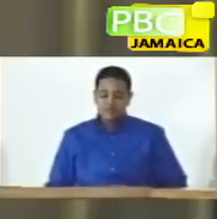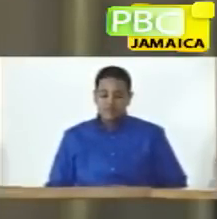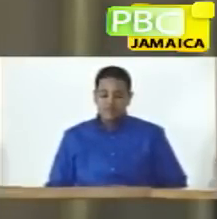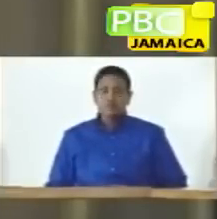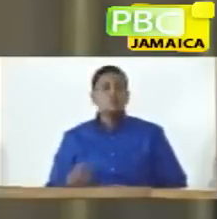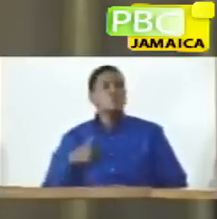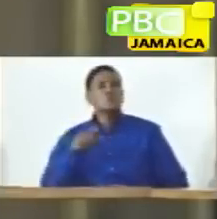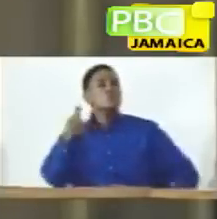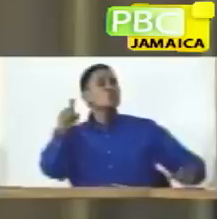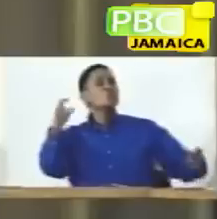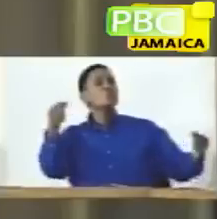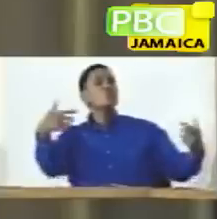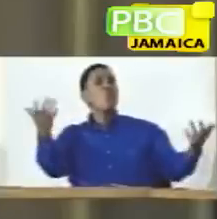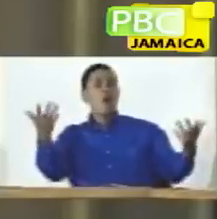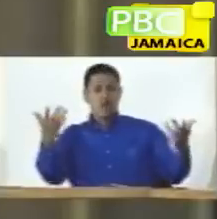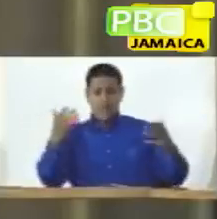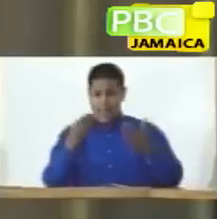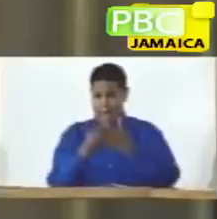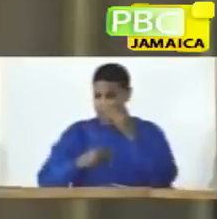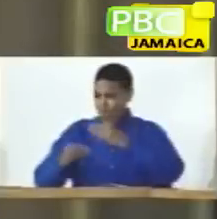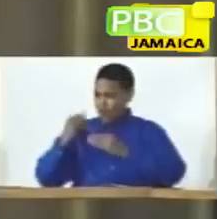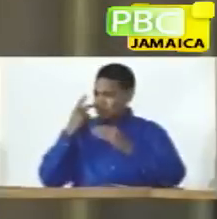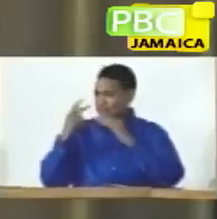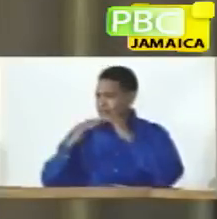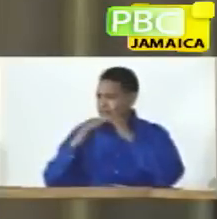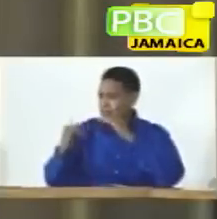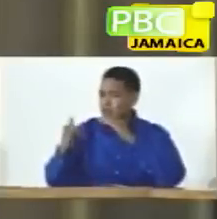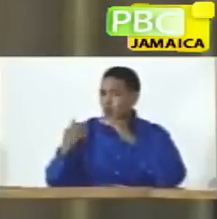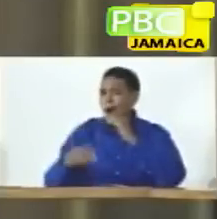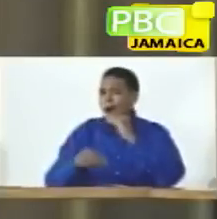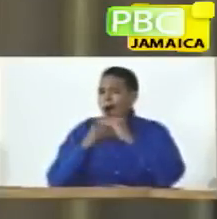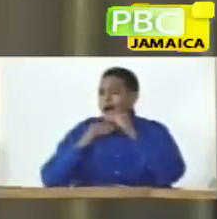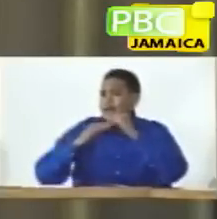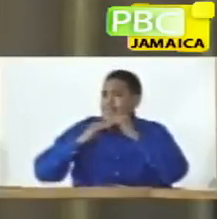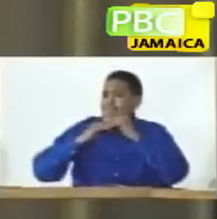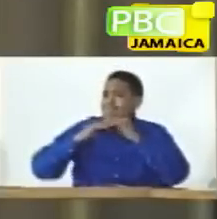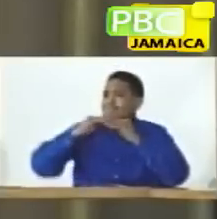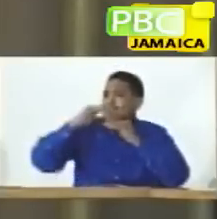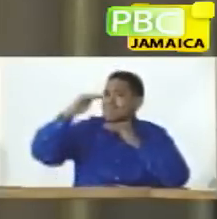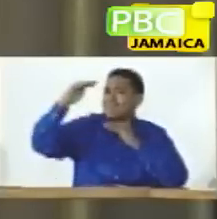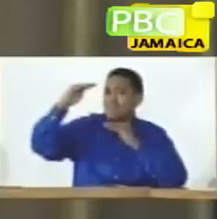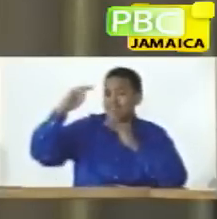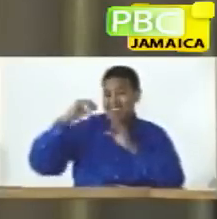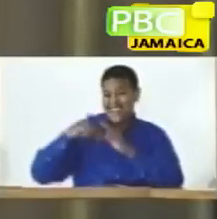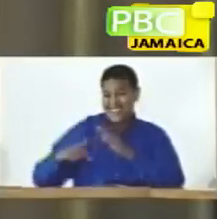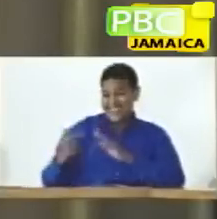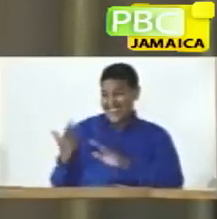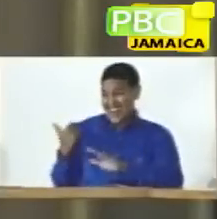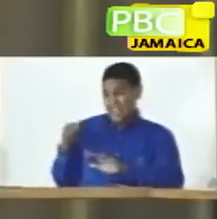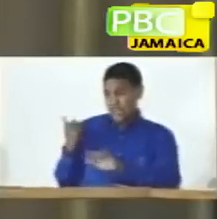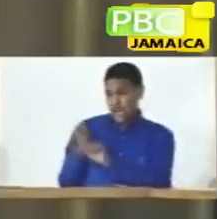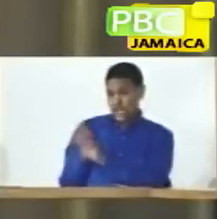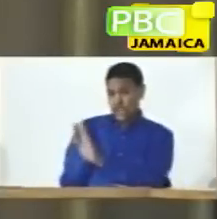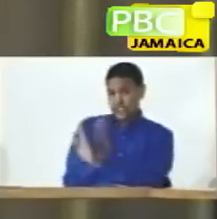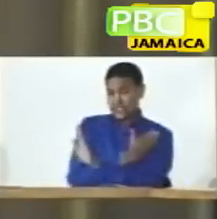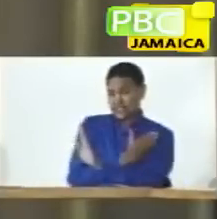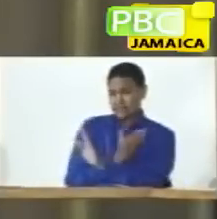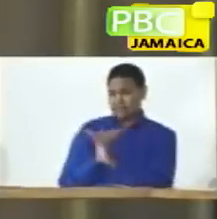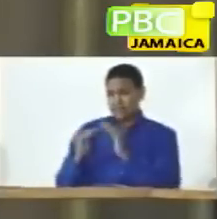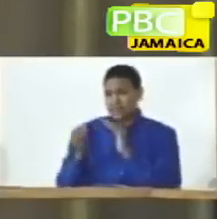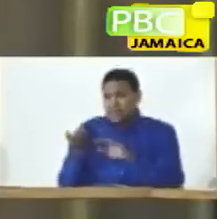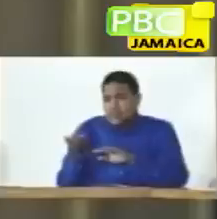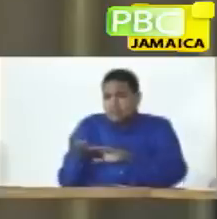Let us build on the economic stability which we have achieved in this last decade to